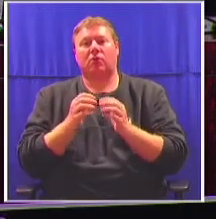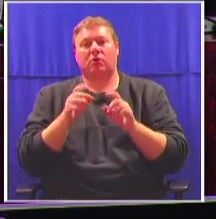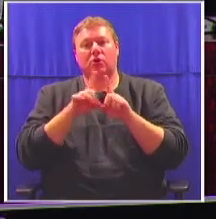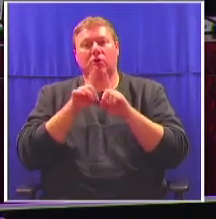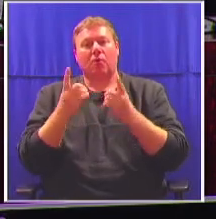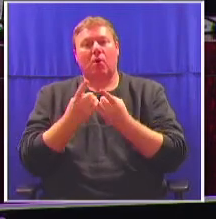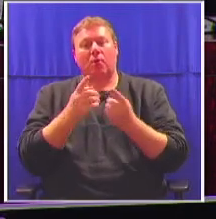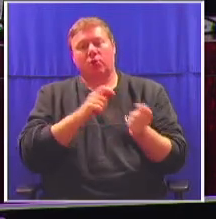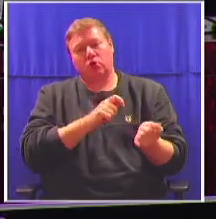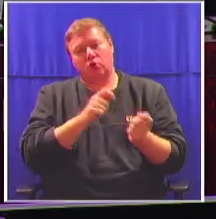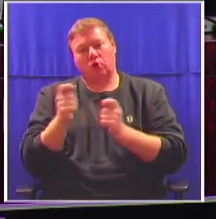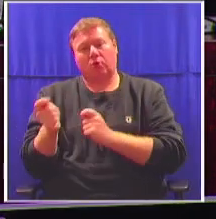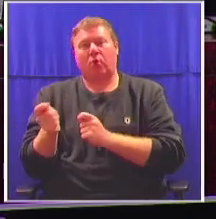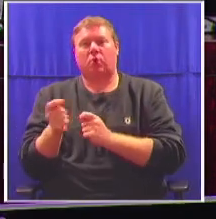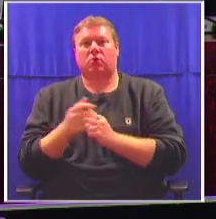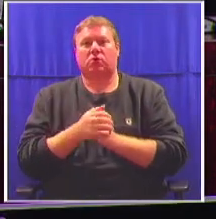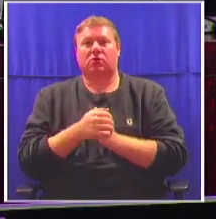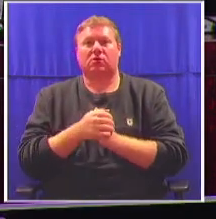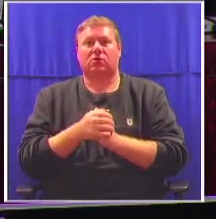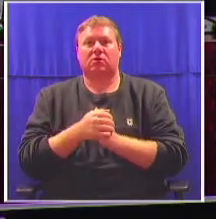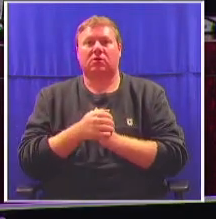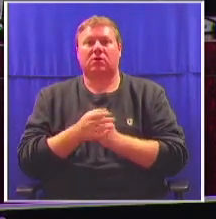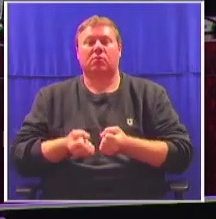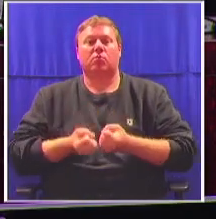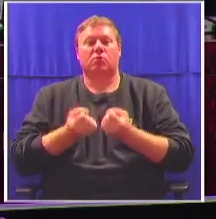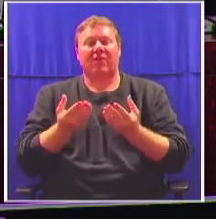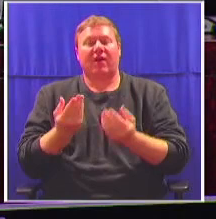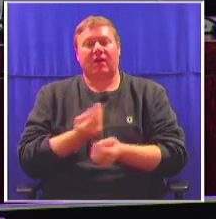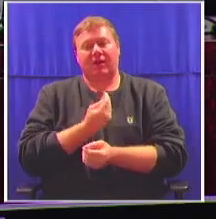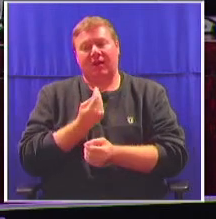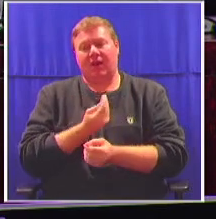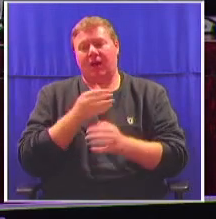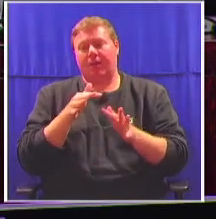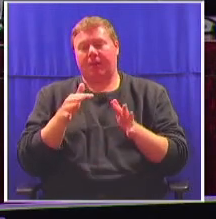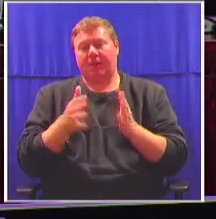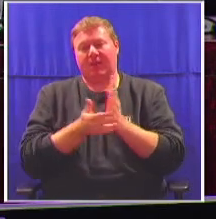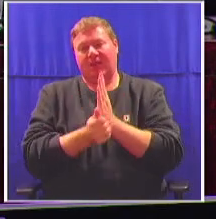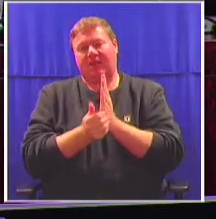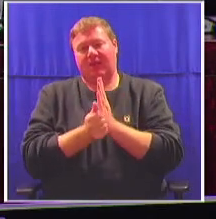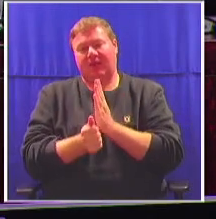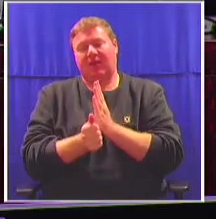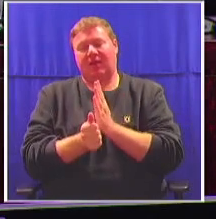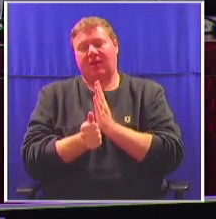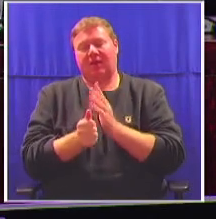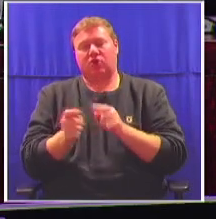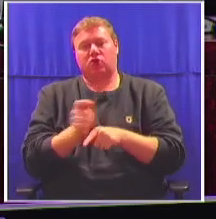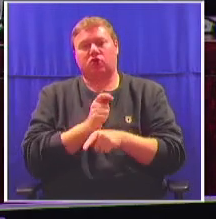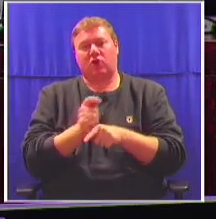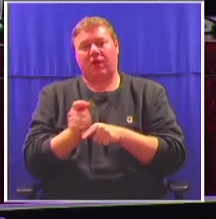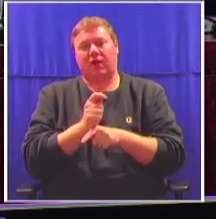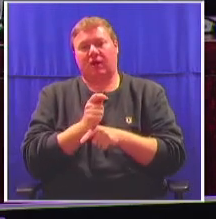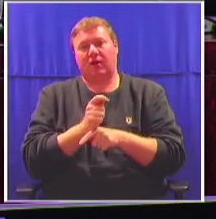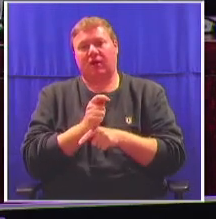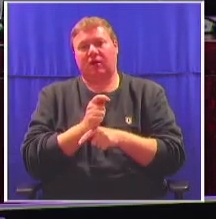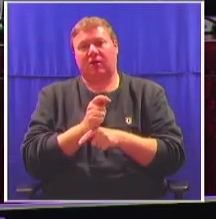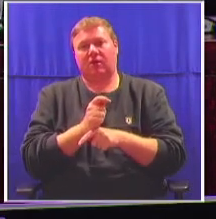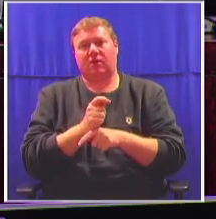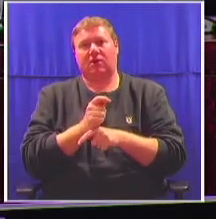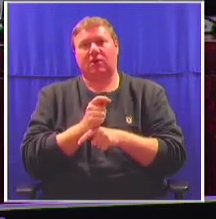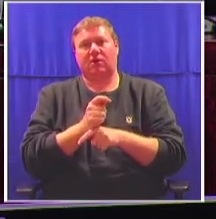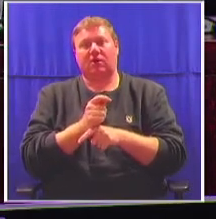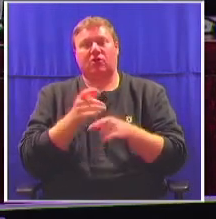Transport will provide young people with skills-based training as train